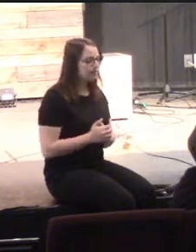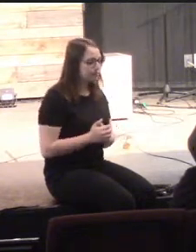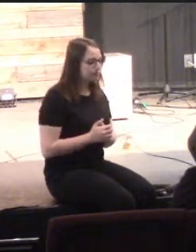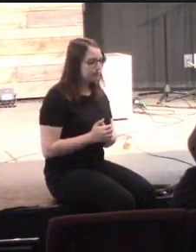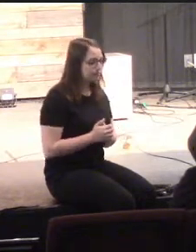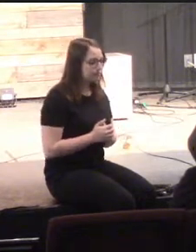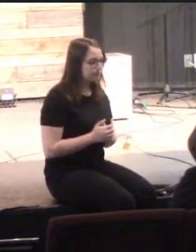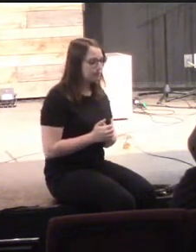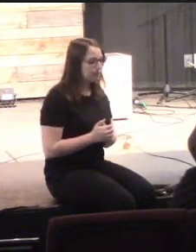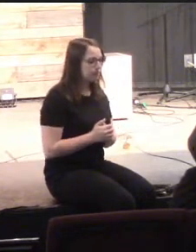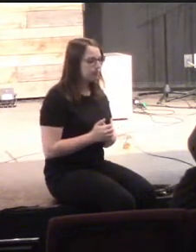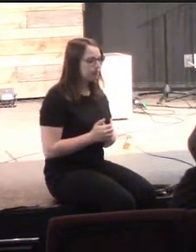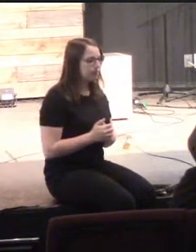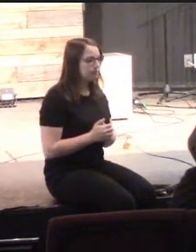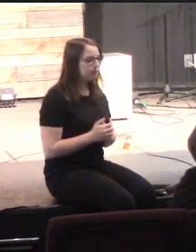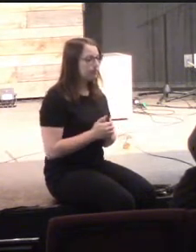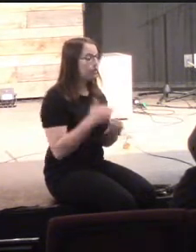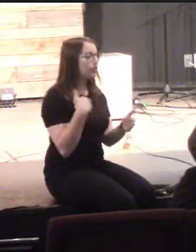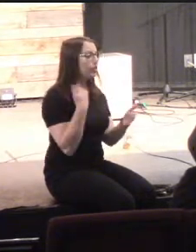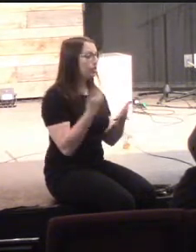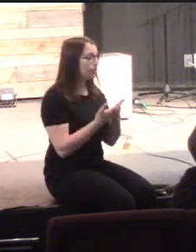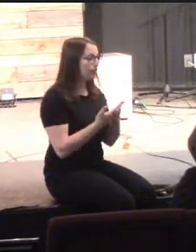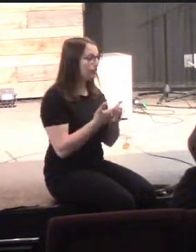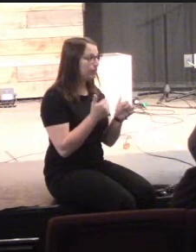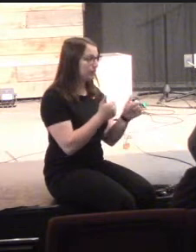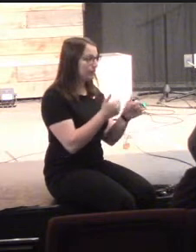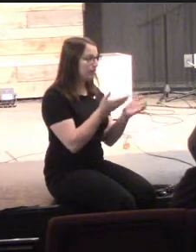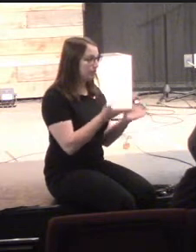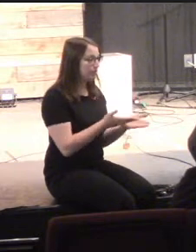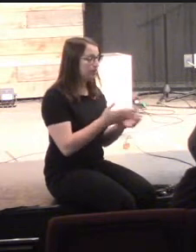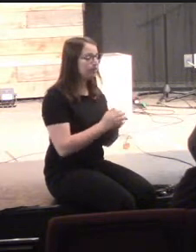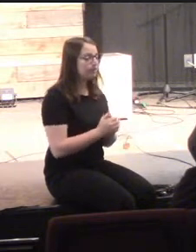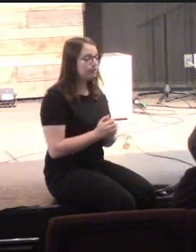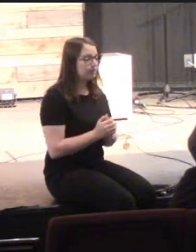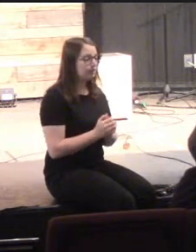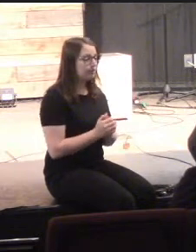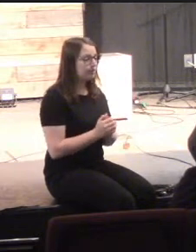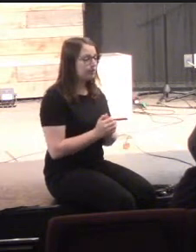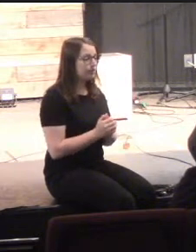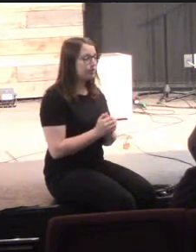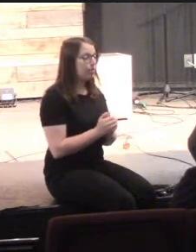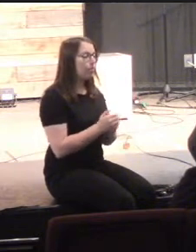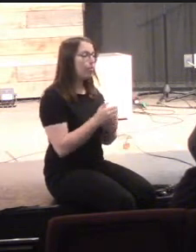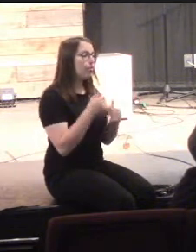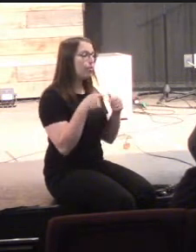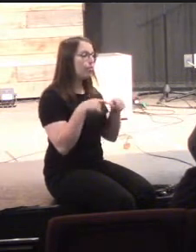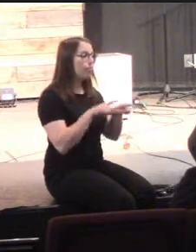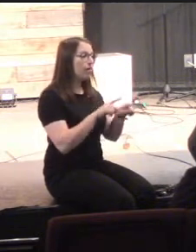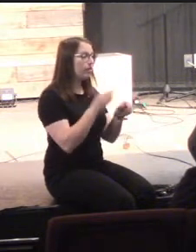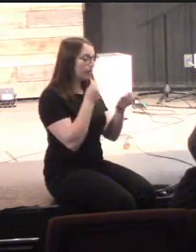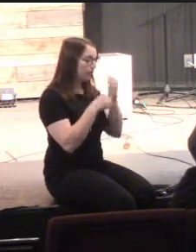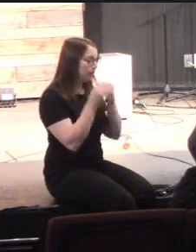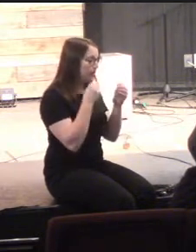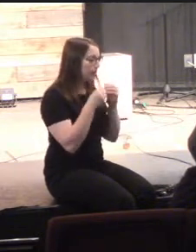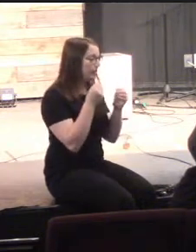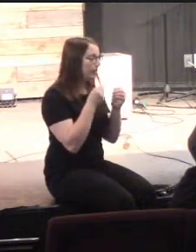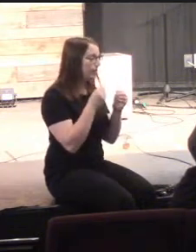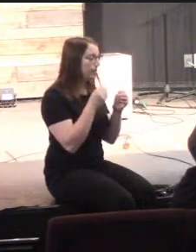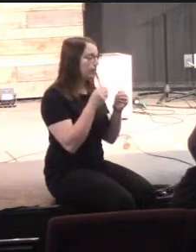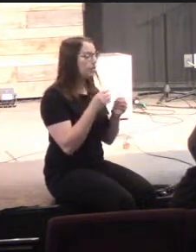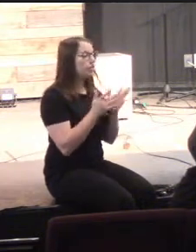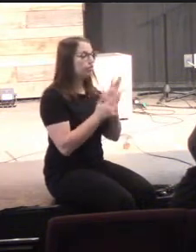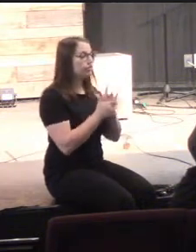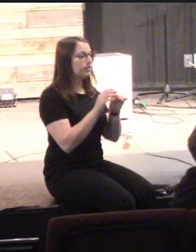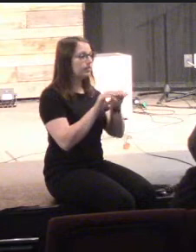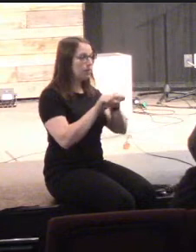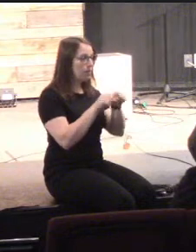came there, he brought his disciples together, and it says in verse 26, while they were eating, Jesus took bread, and when he had given thanks, he broke it and gave